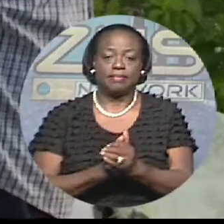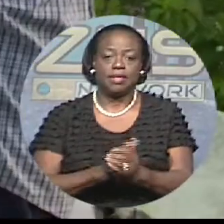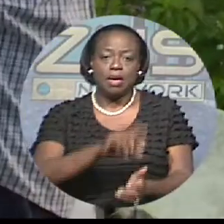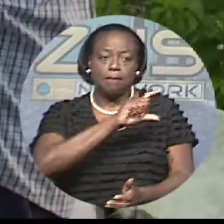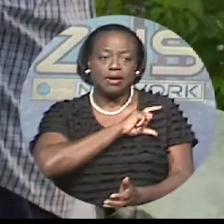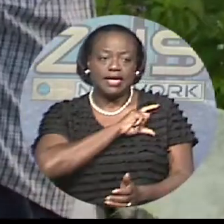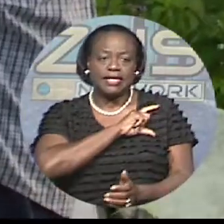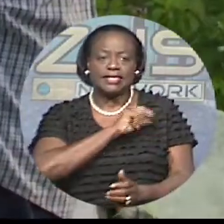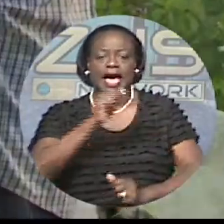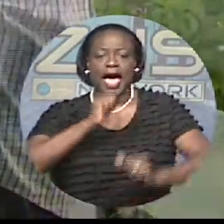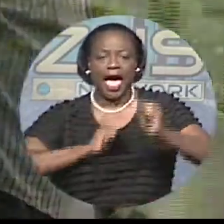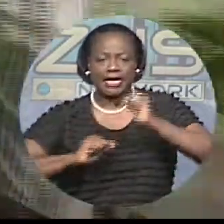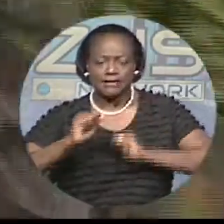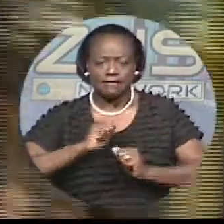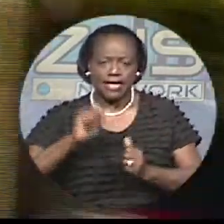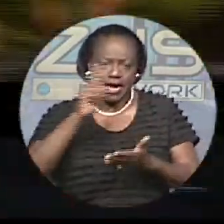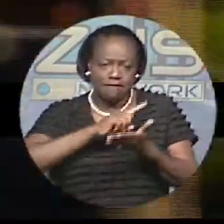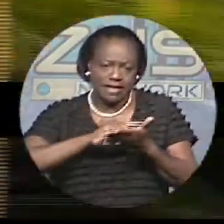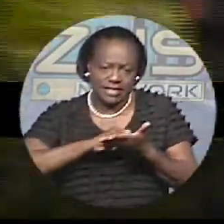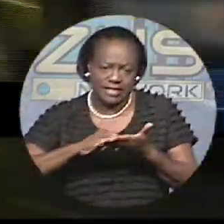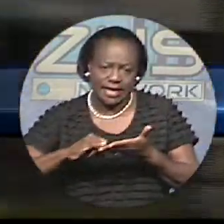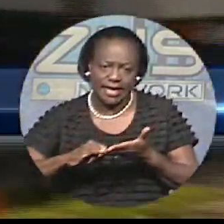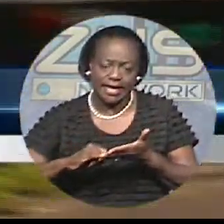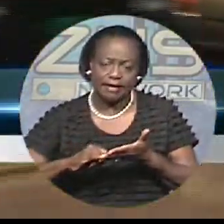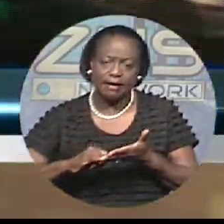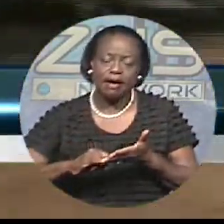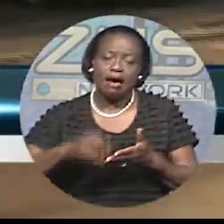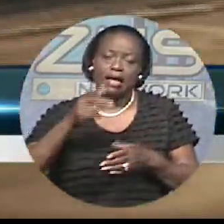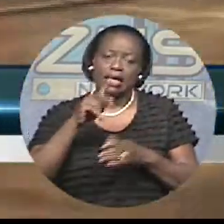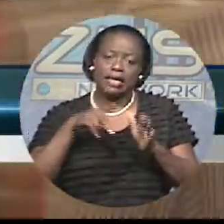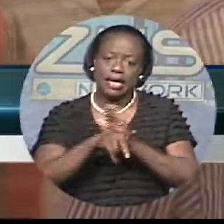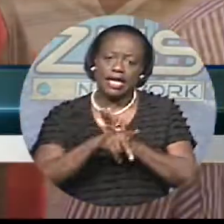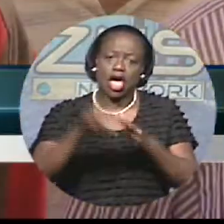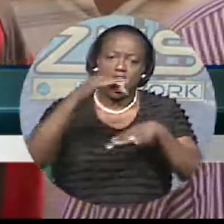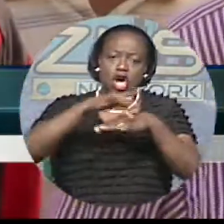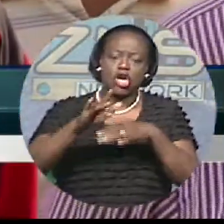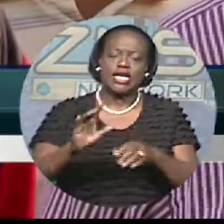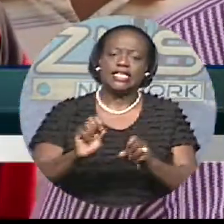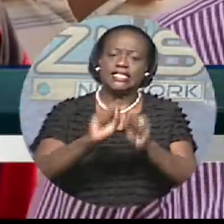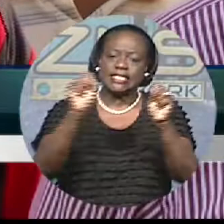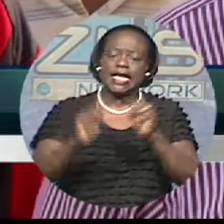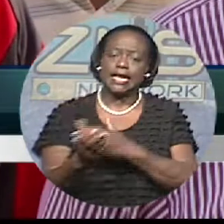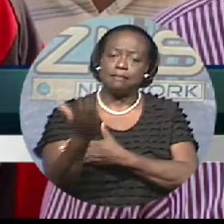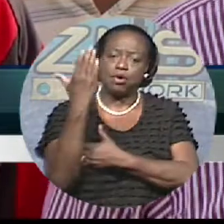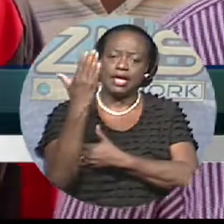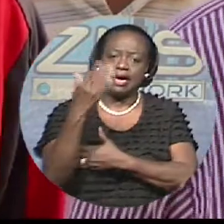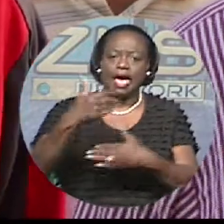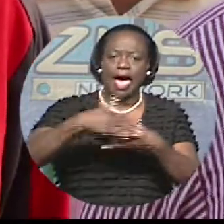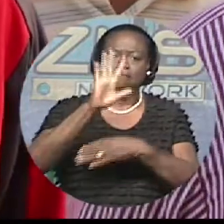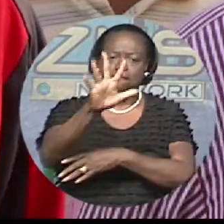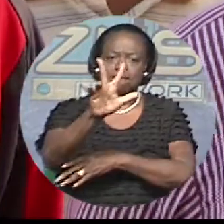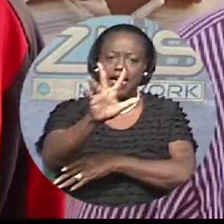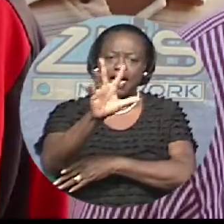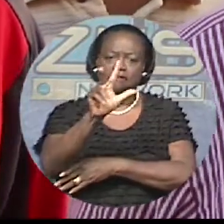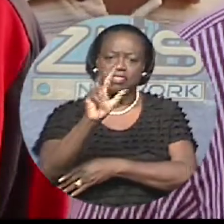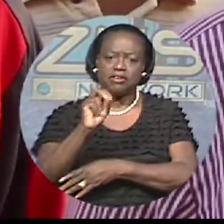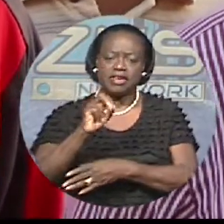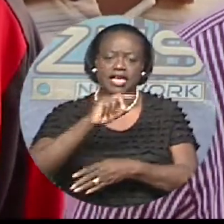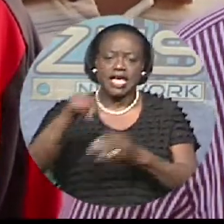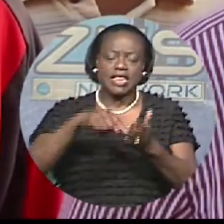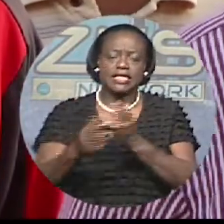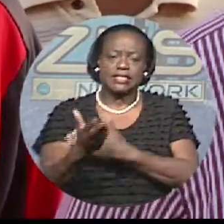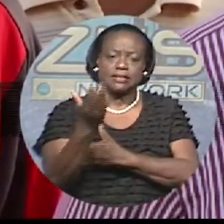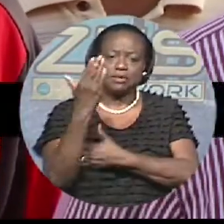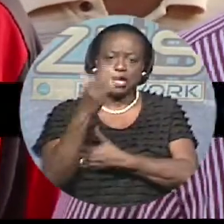are actively investigating a homicide early Saturday morning on Meadow Street. Shortly after 5:30 this morning, police were called to Meadow